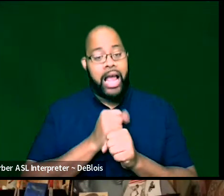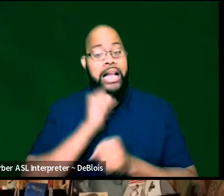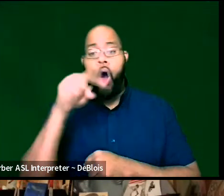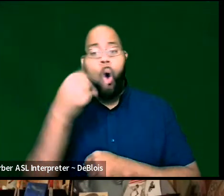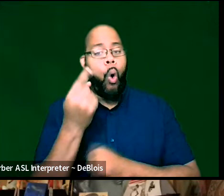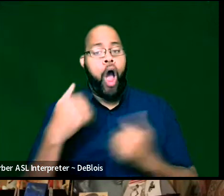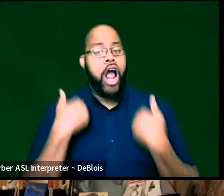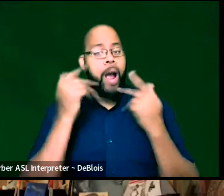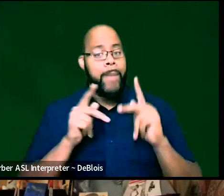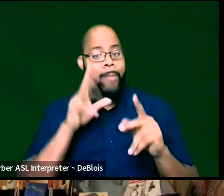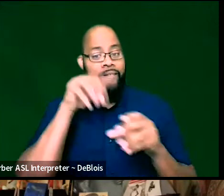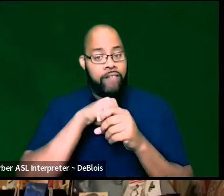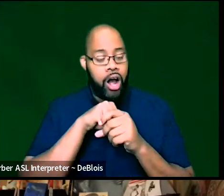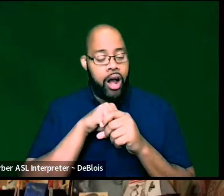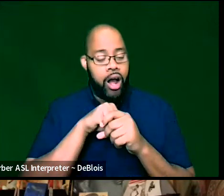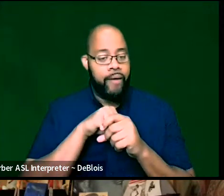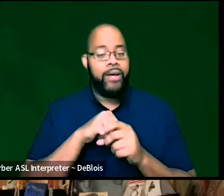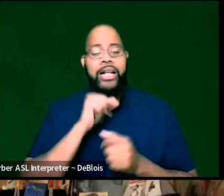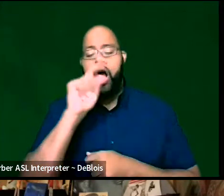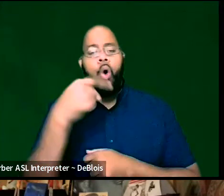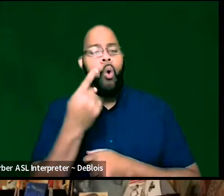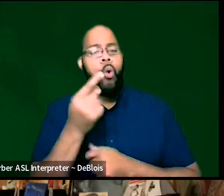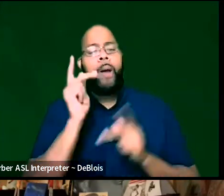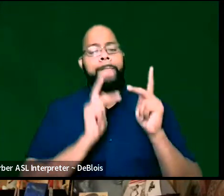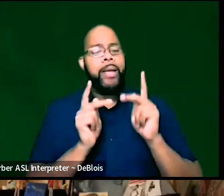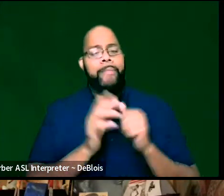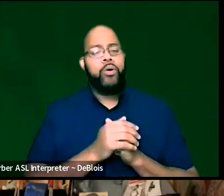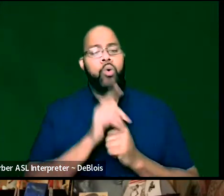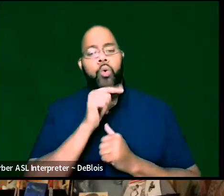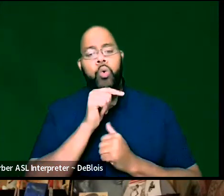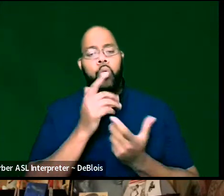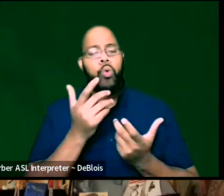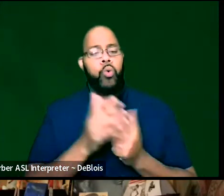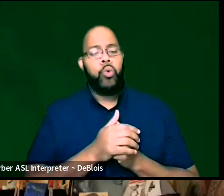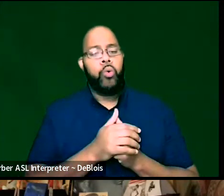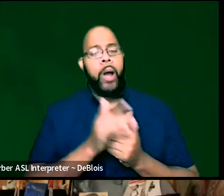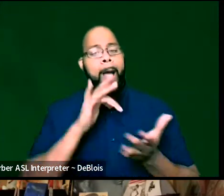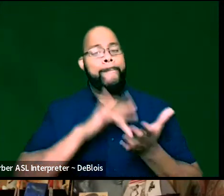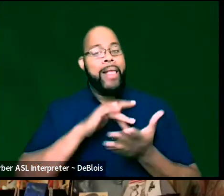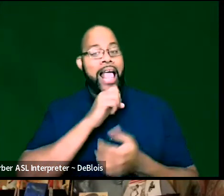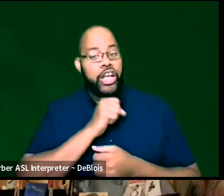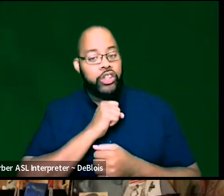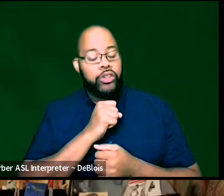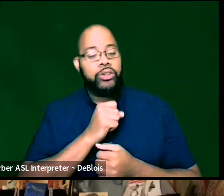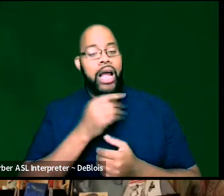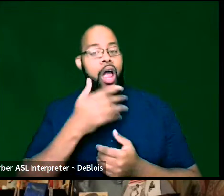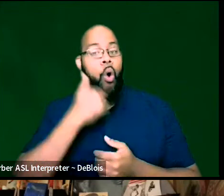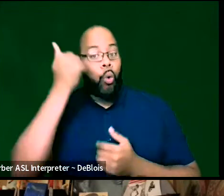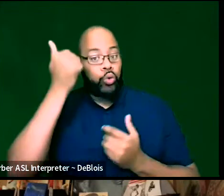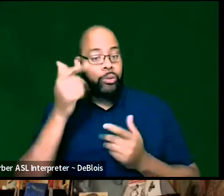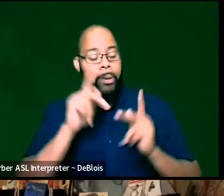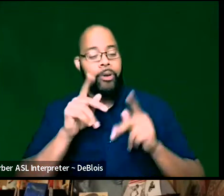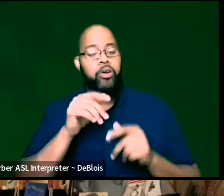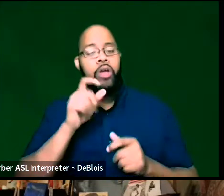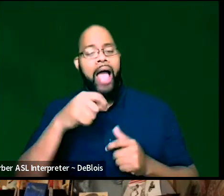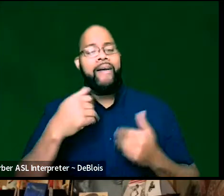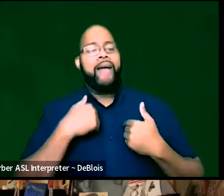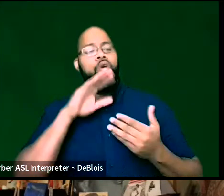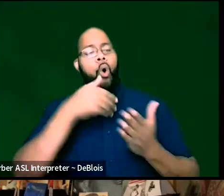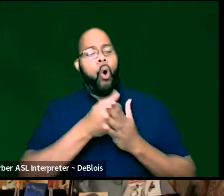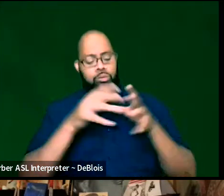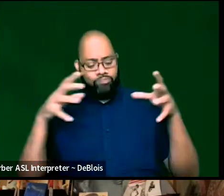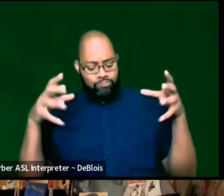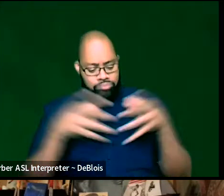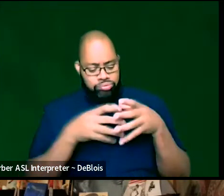just young people involved, not just folks who are middle age and our elders. You have to have them all